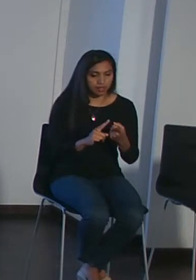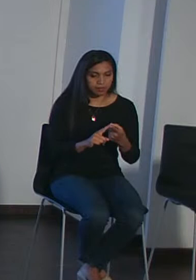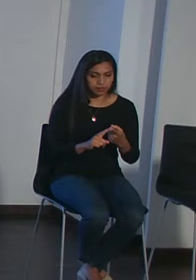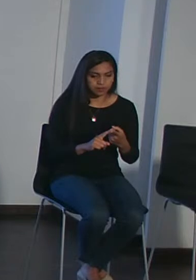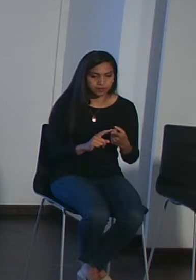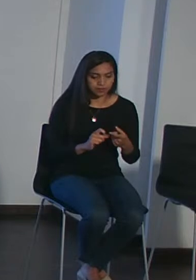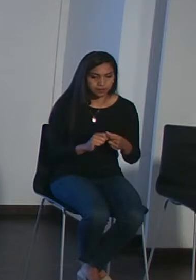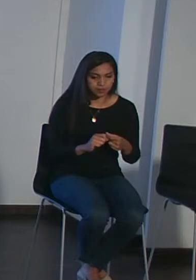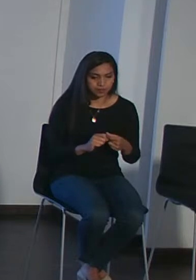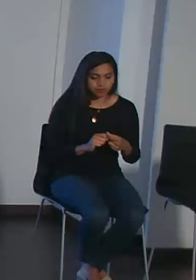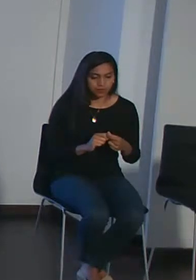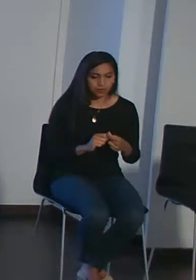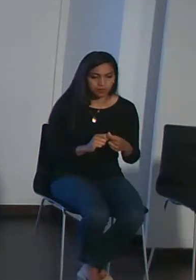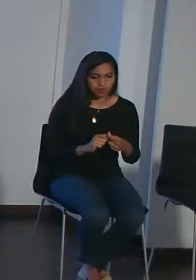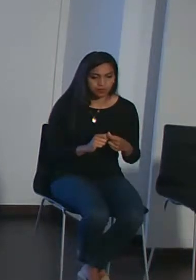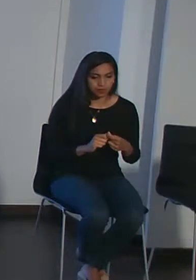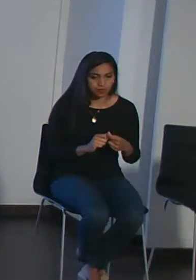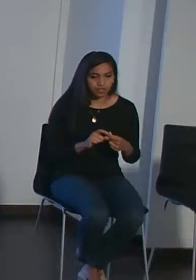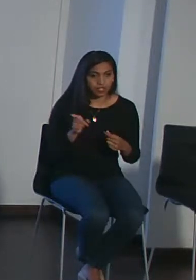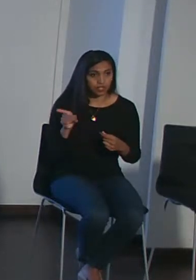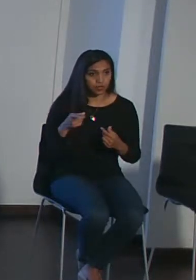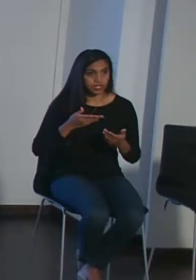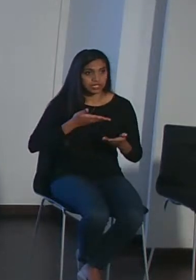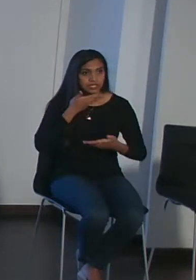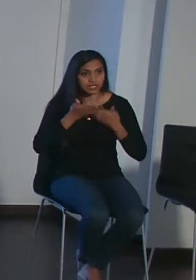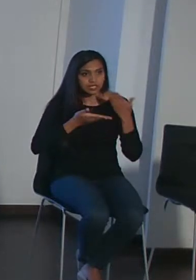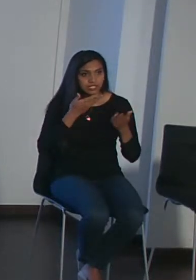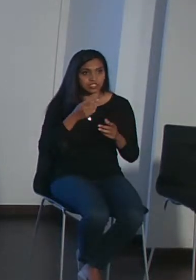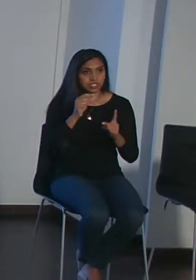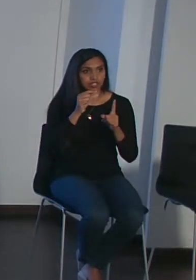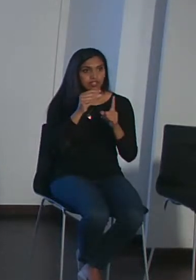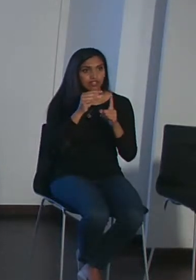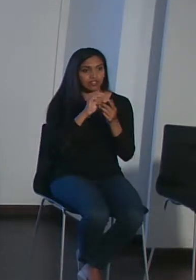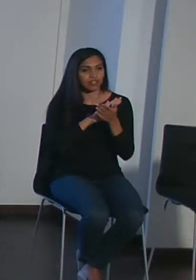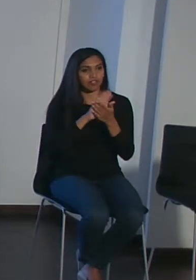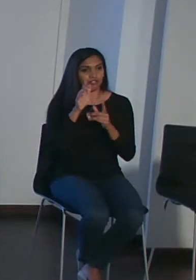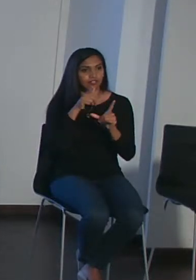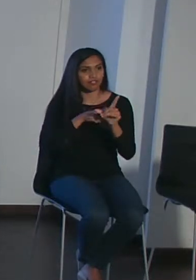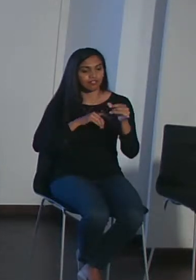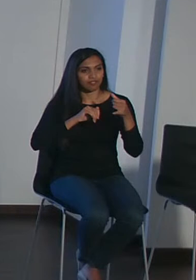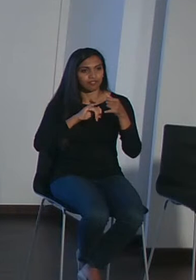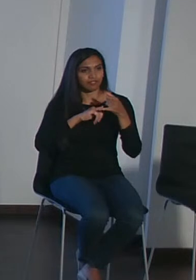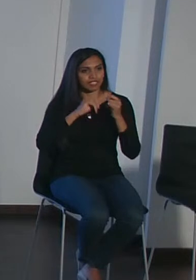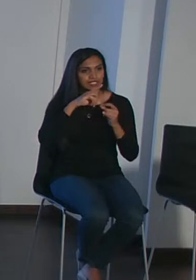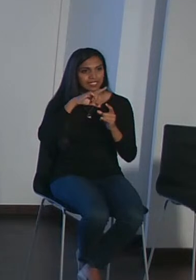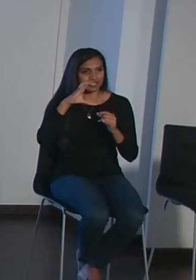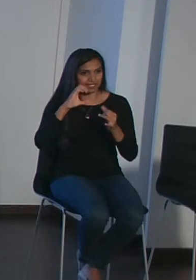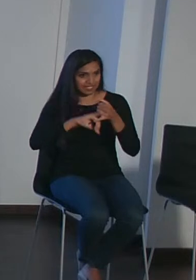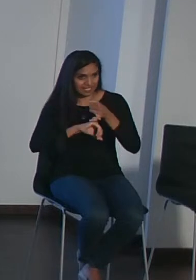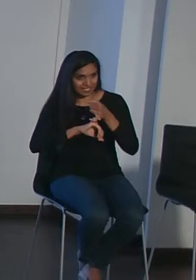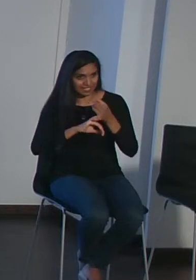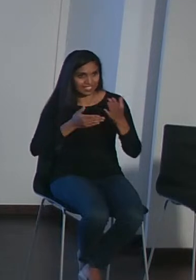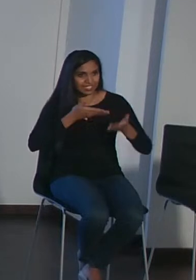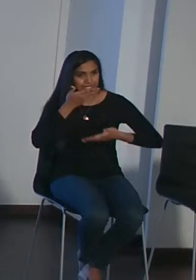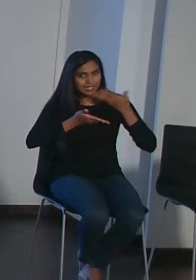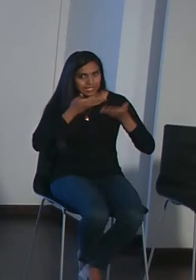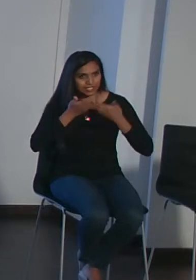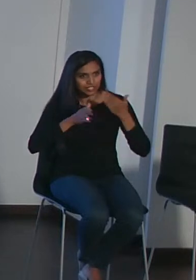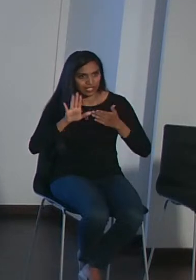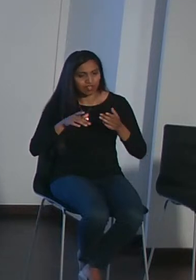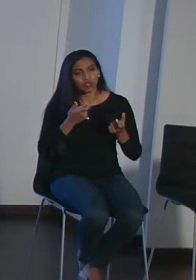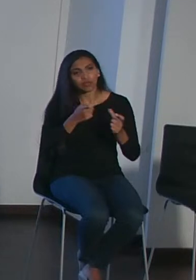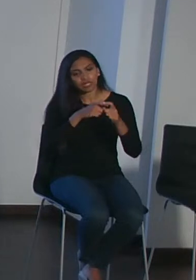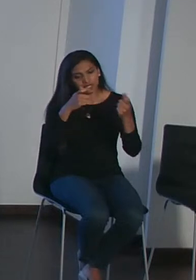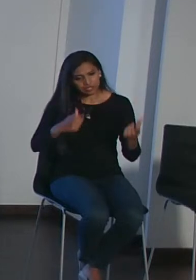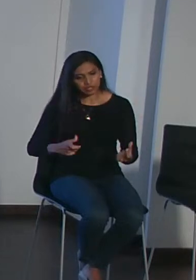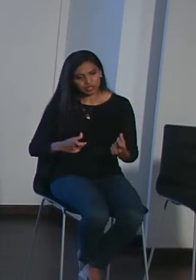because I know I teach ontology, metaphysics, it's very hard to not So you need that institution to fight against. You need